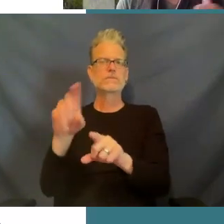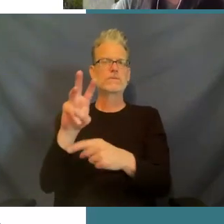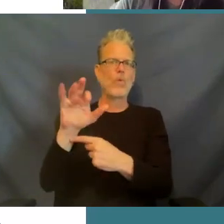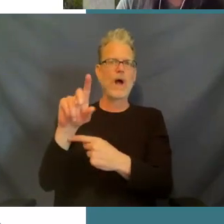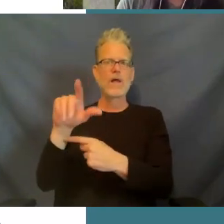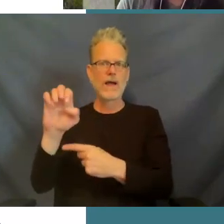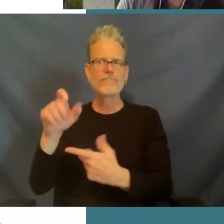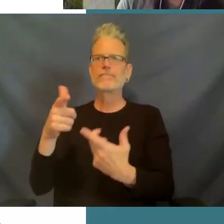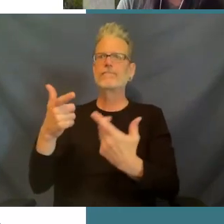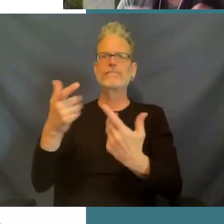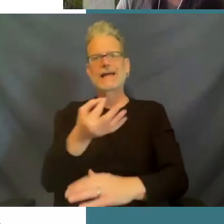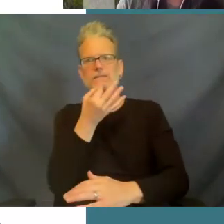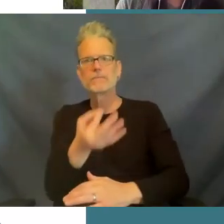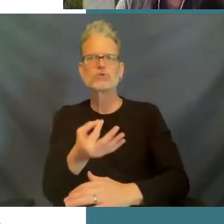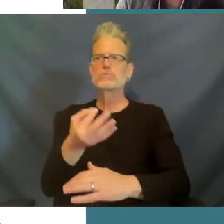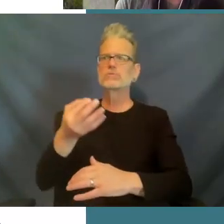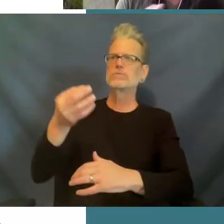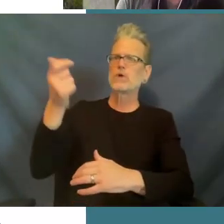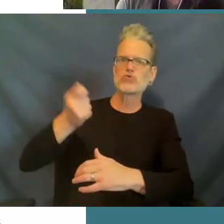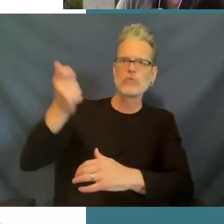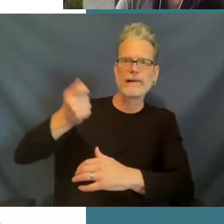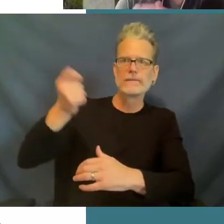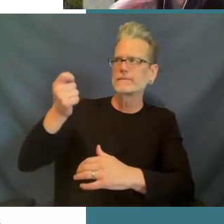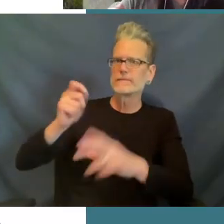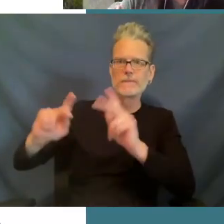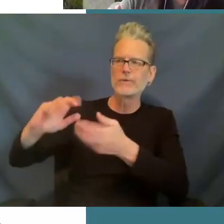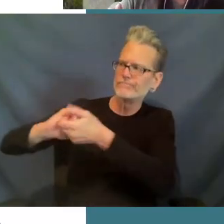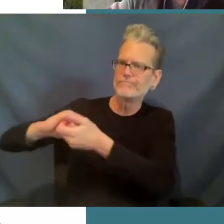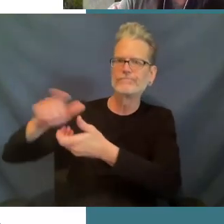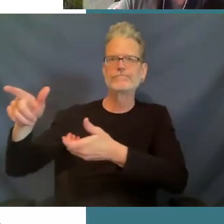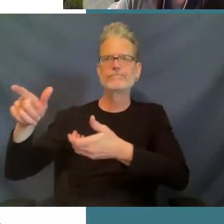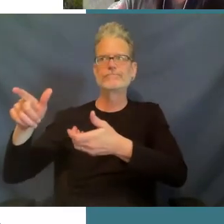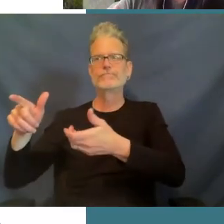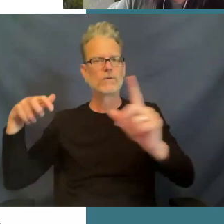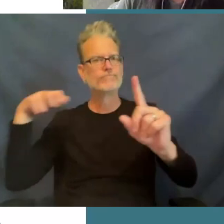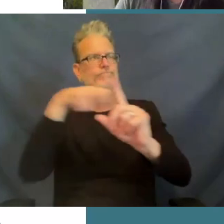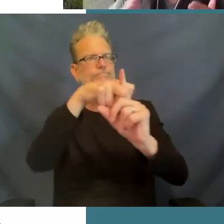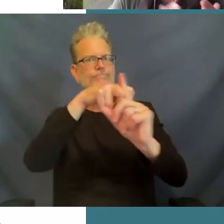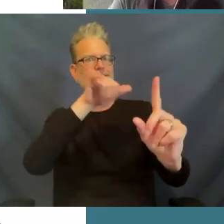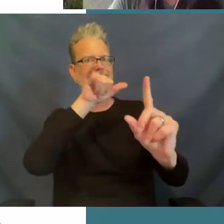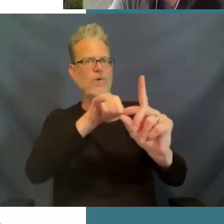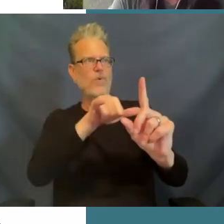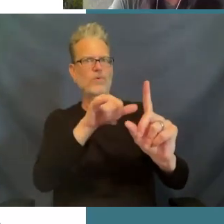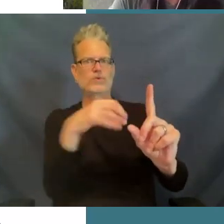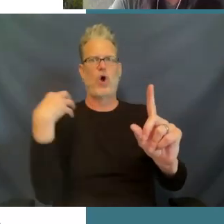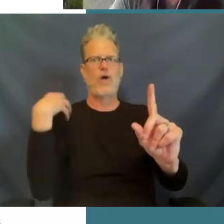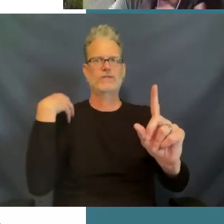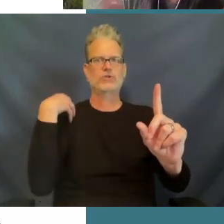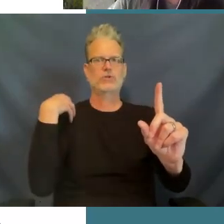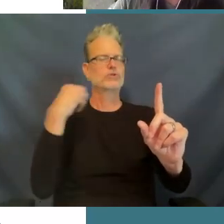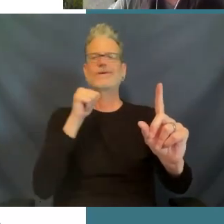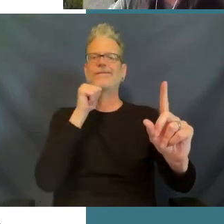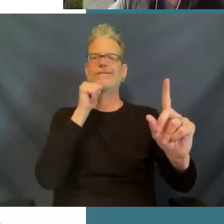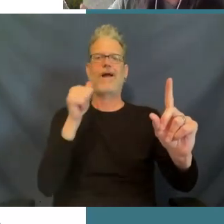grants and agreements liaisons, etc., report to these line officers rather than subject matter experts